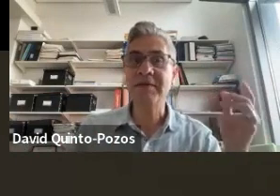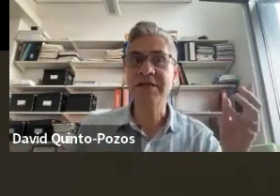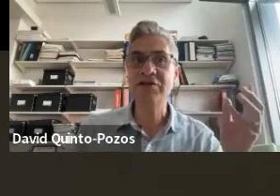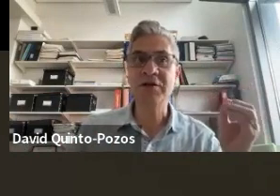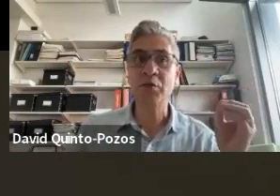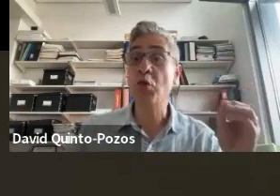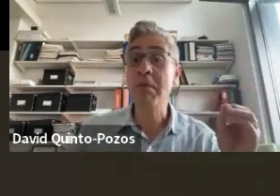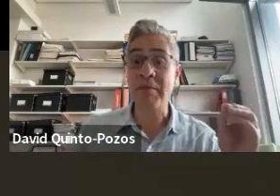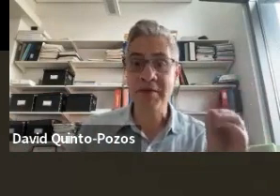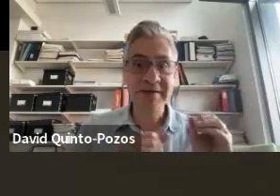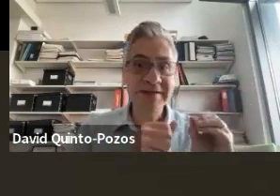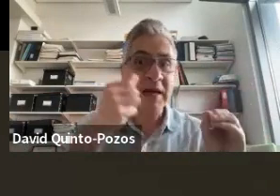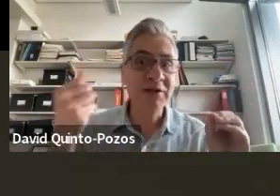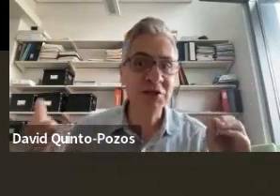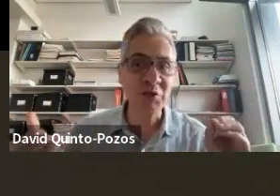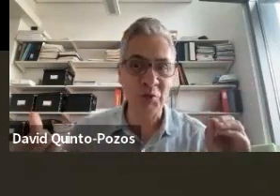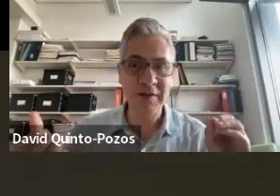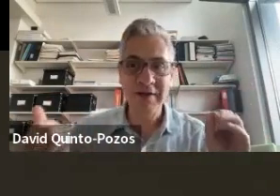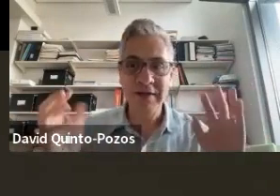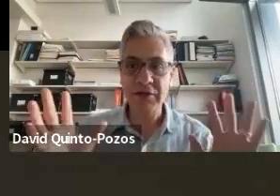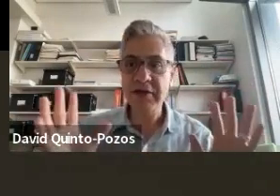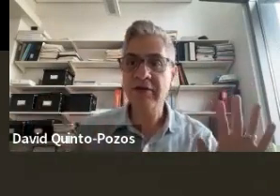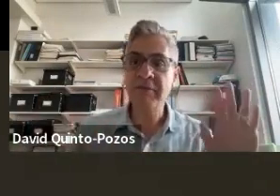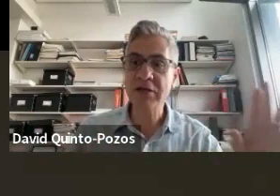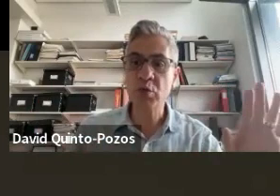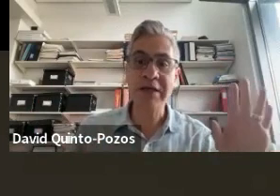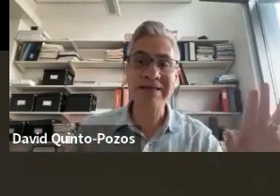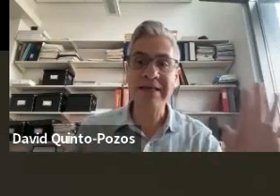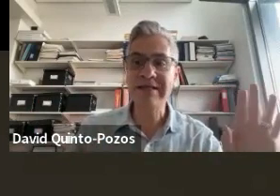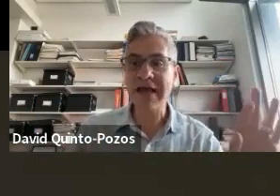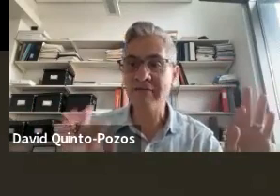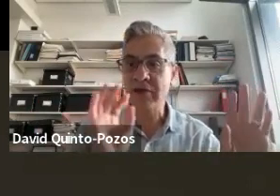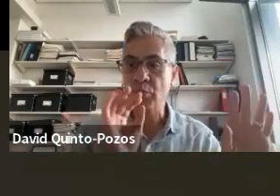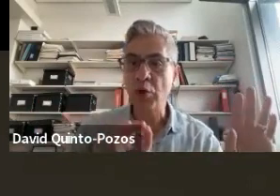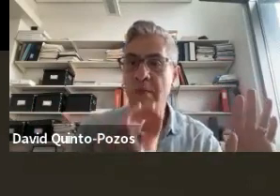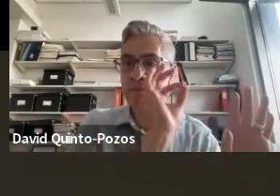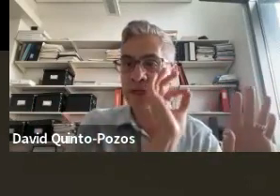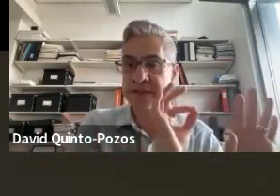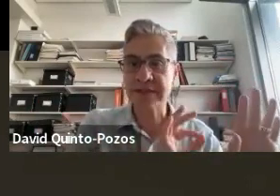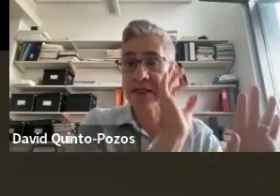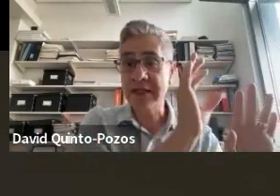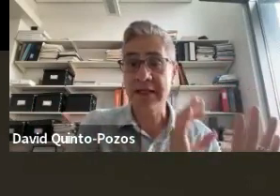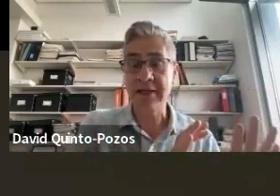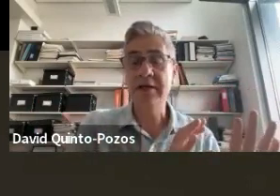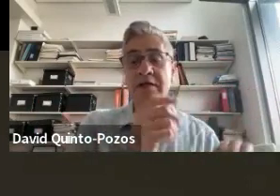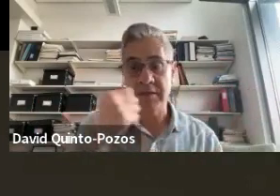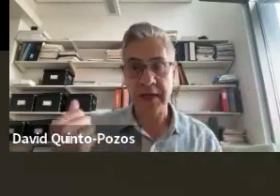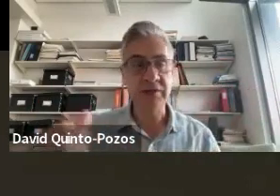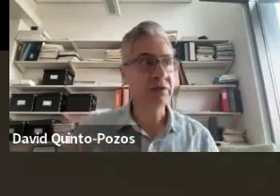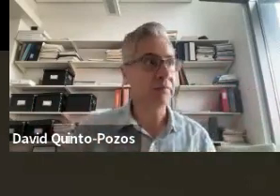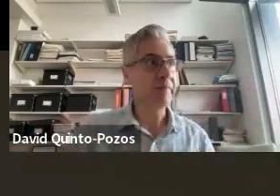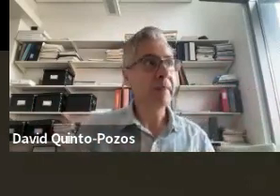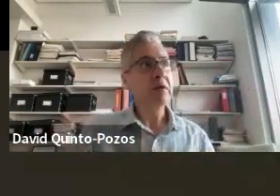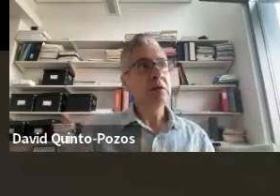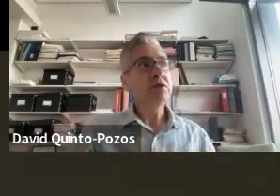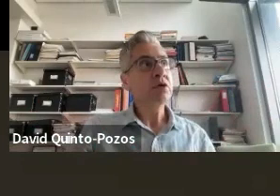it has the essentially the roadmap to page two. So think of page one needing to have little roadmap pieces in it to page